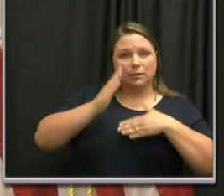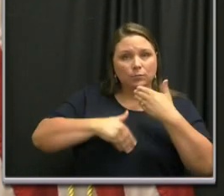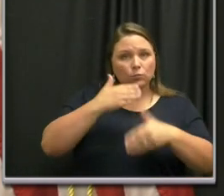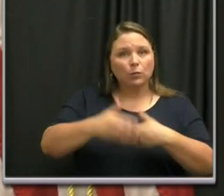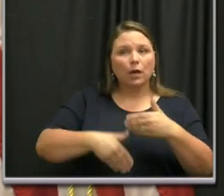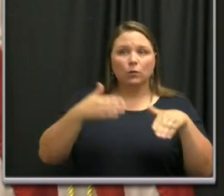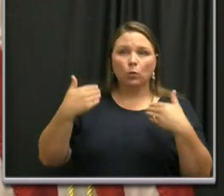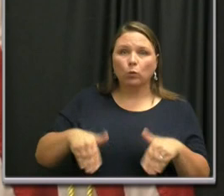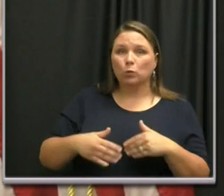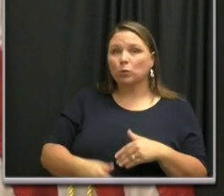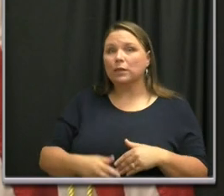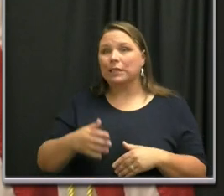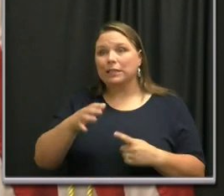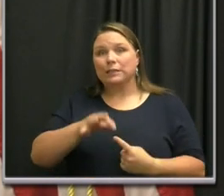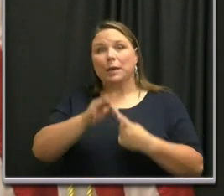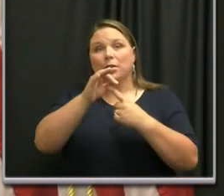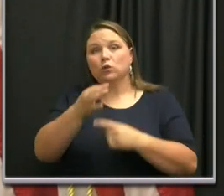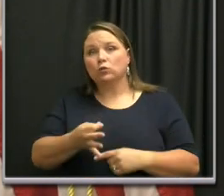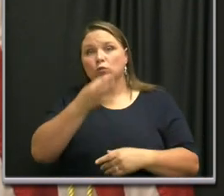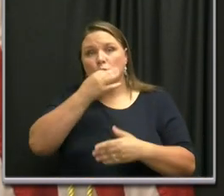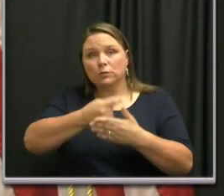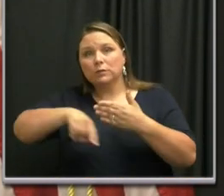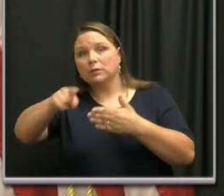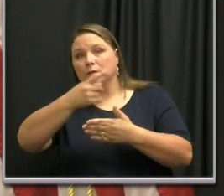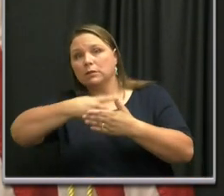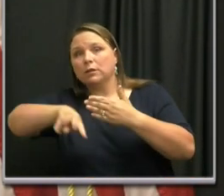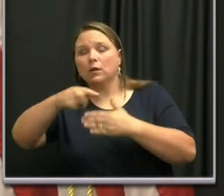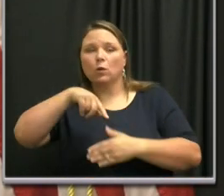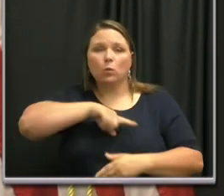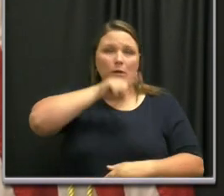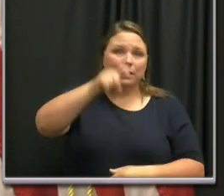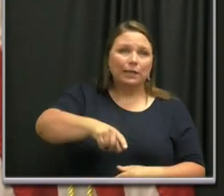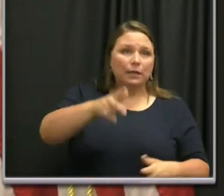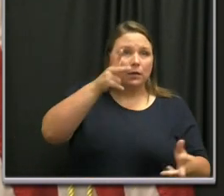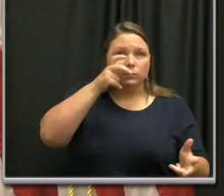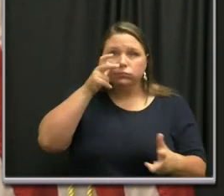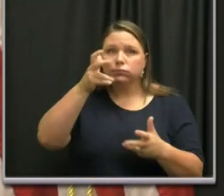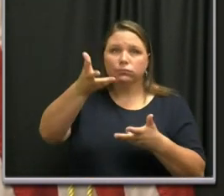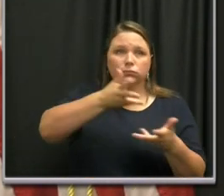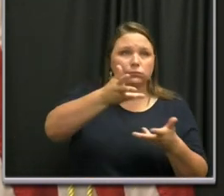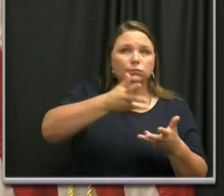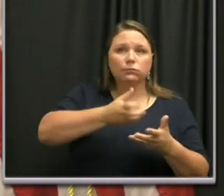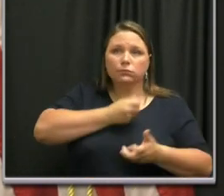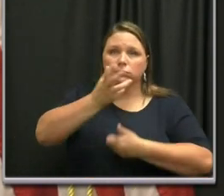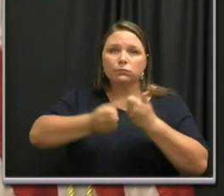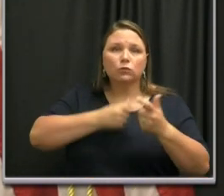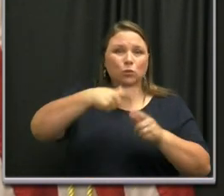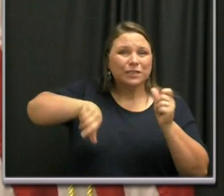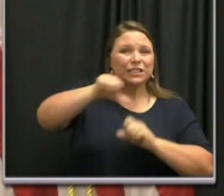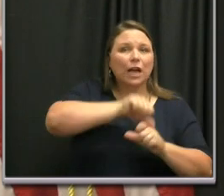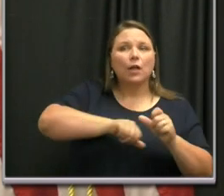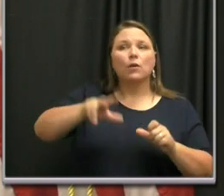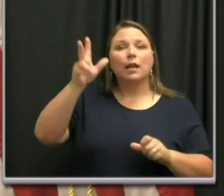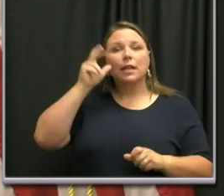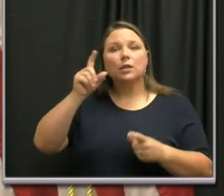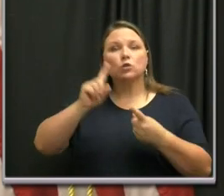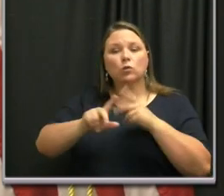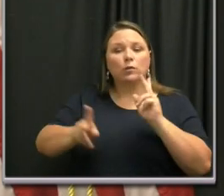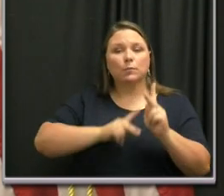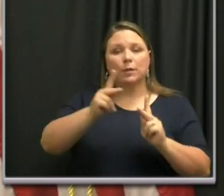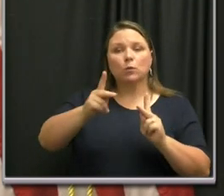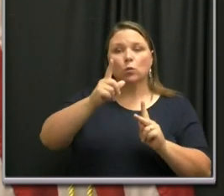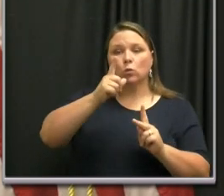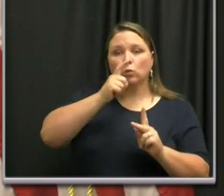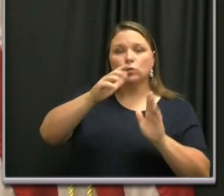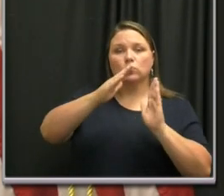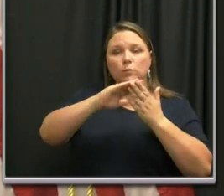particularly in the week ahead, that we're all committed to listening to each other and listen to the representation of those communities